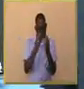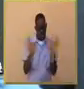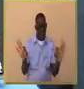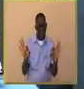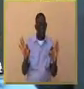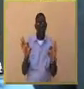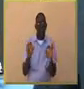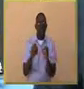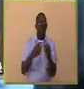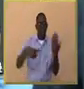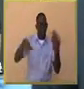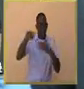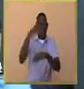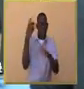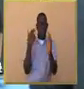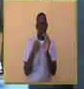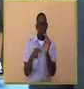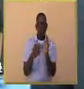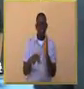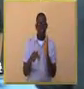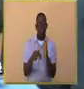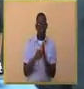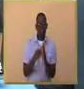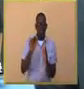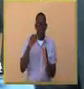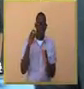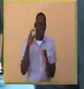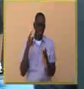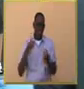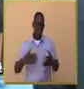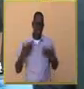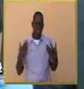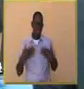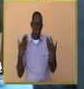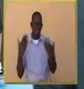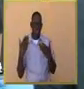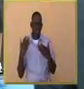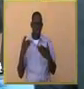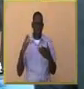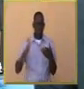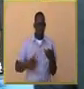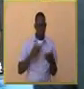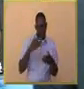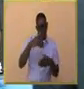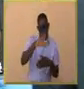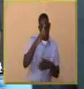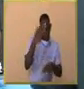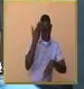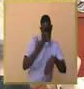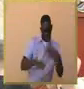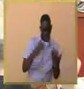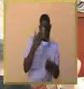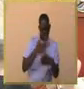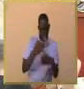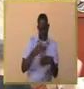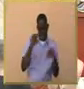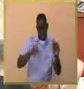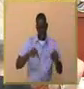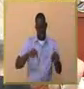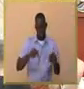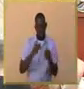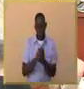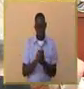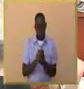from foreign control. Now, I'm very glad for you, but I'll be just as glad if you can go finish your work now. Thank you,